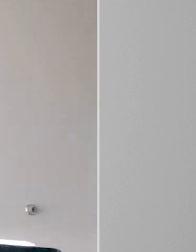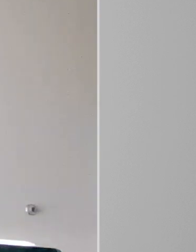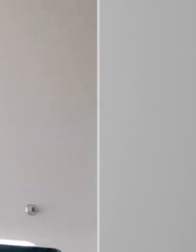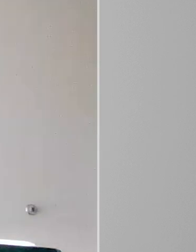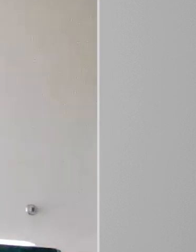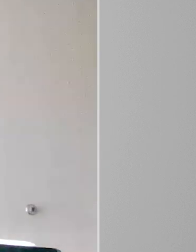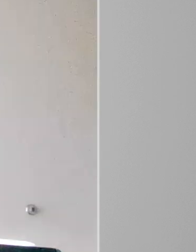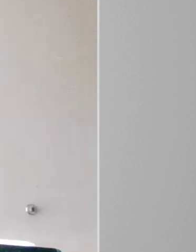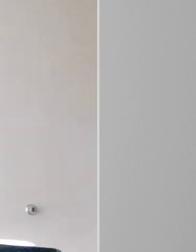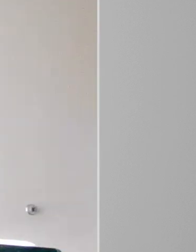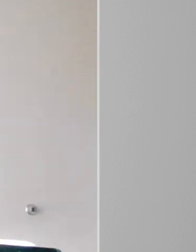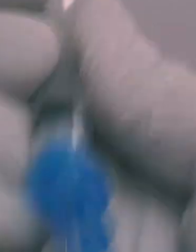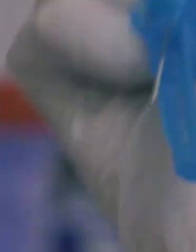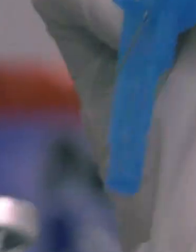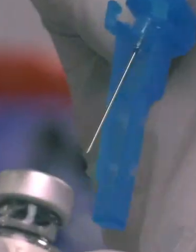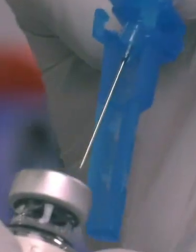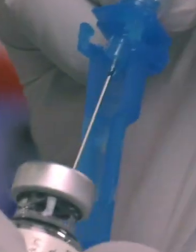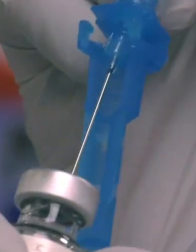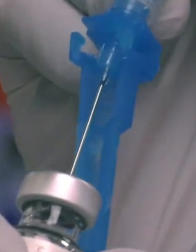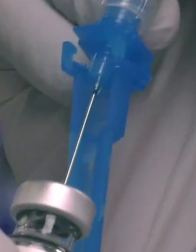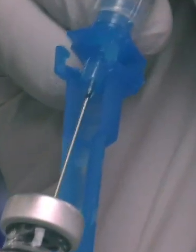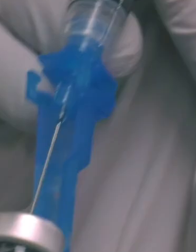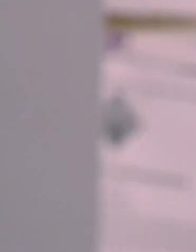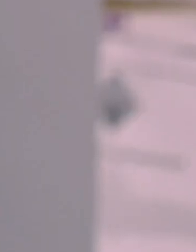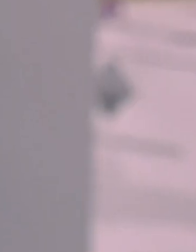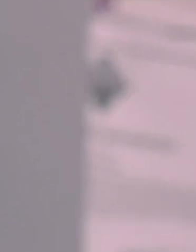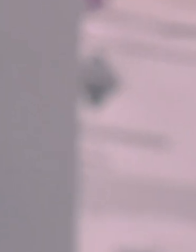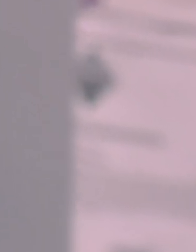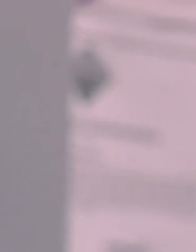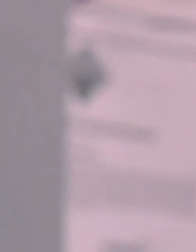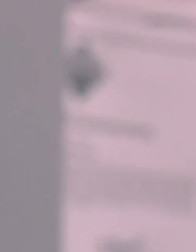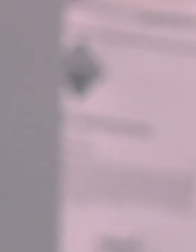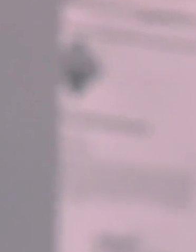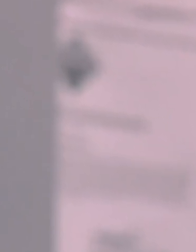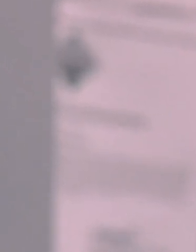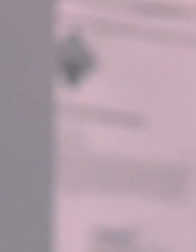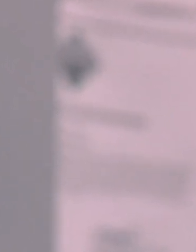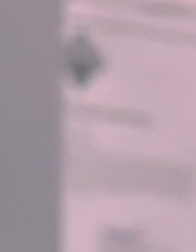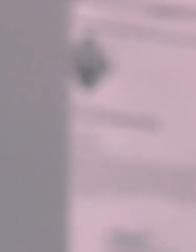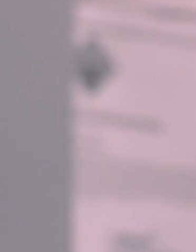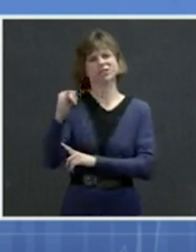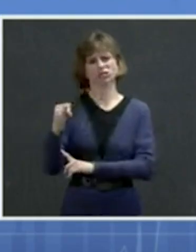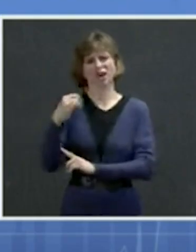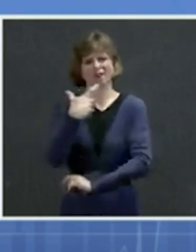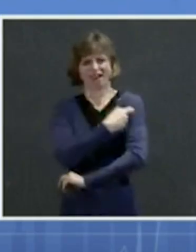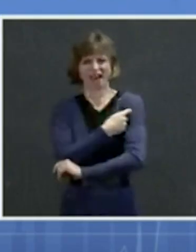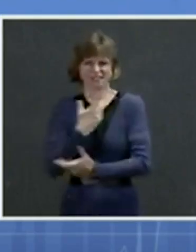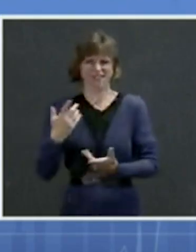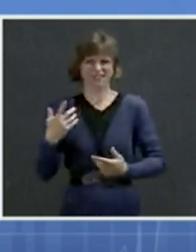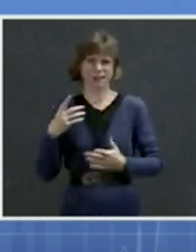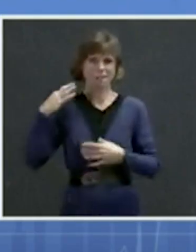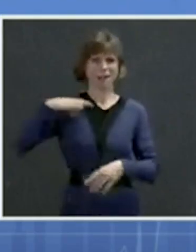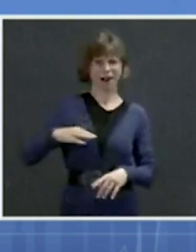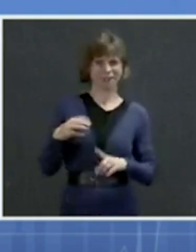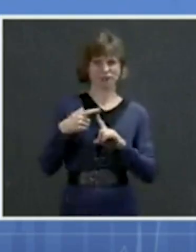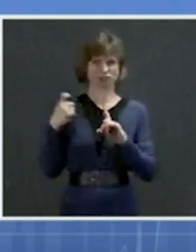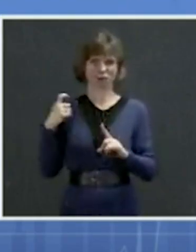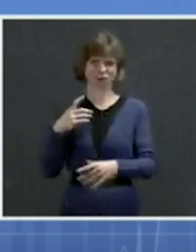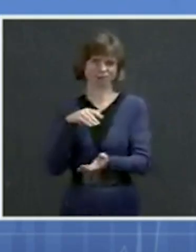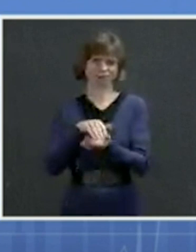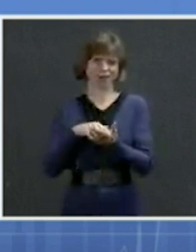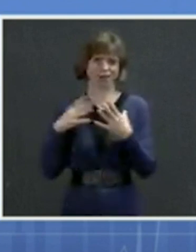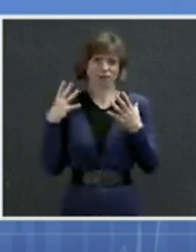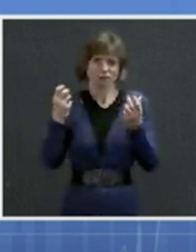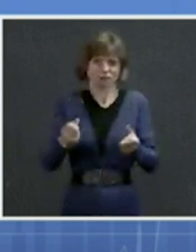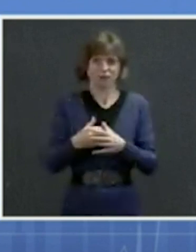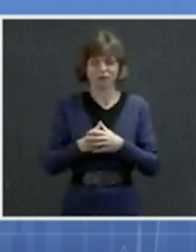it's a great vaccine still. Plus, having this third shot means more people can get a vaccine. Having these different types of vaccines available for